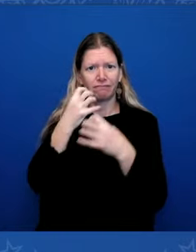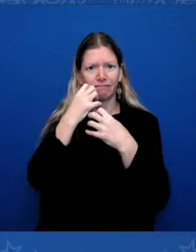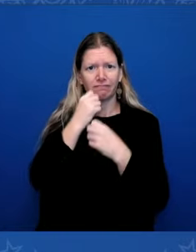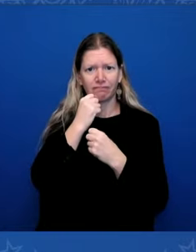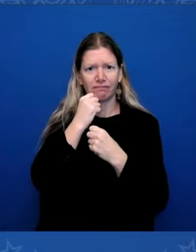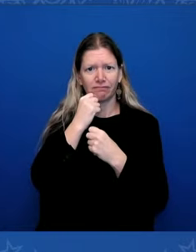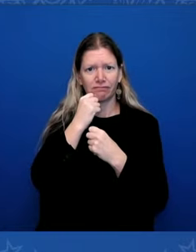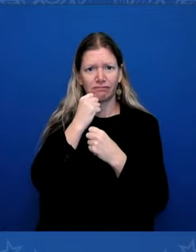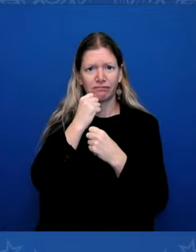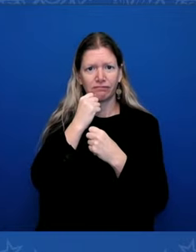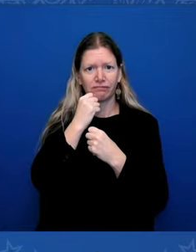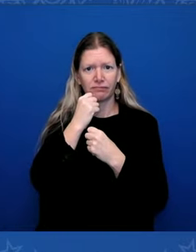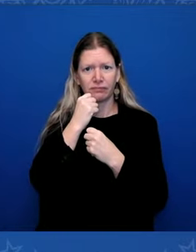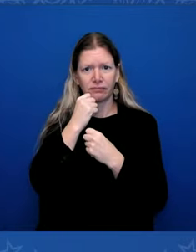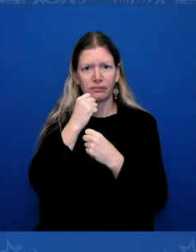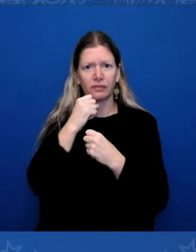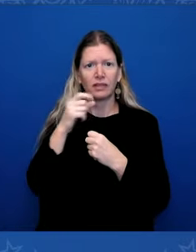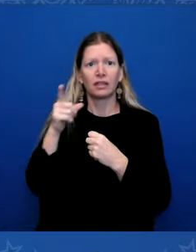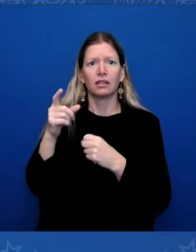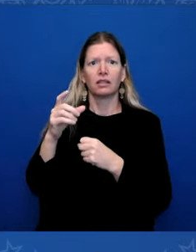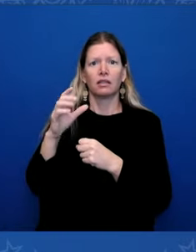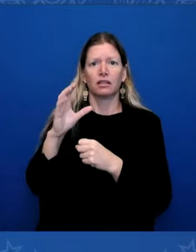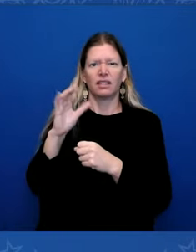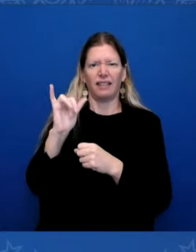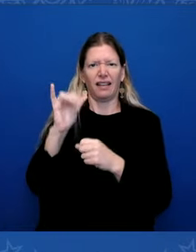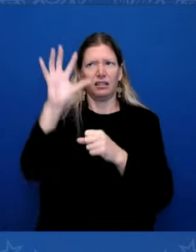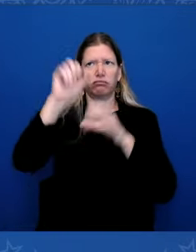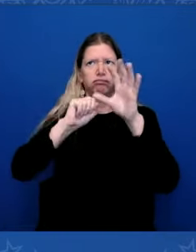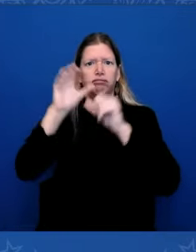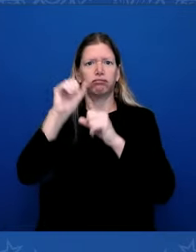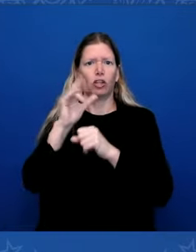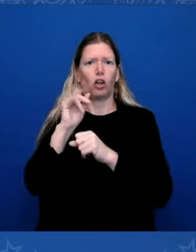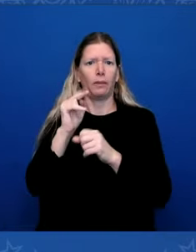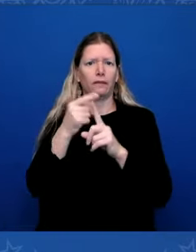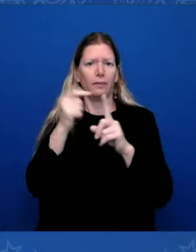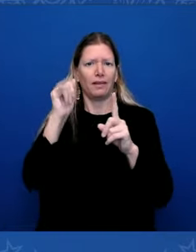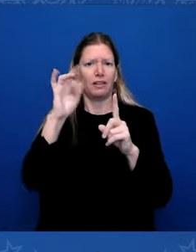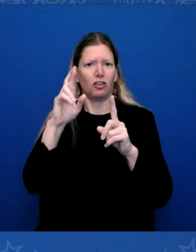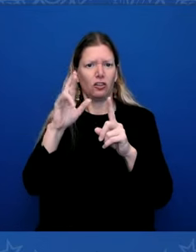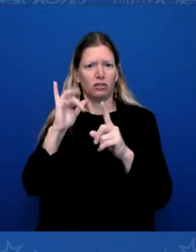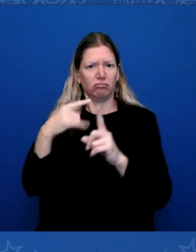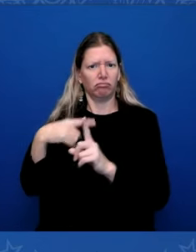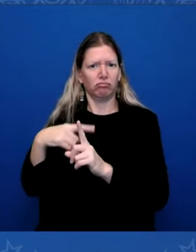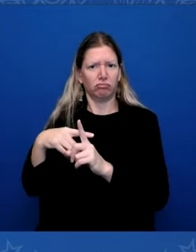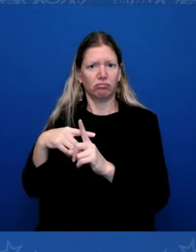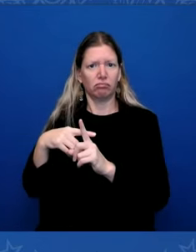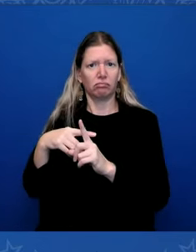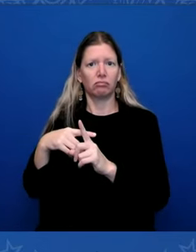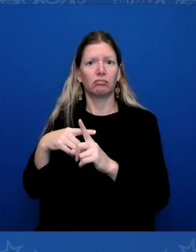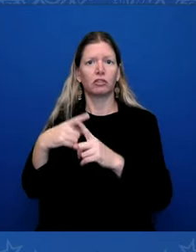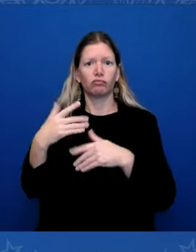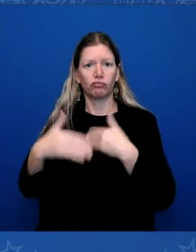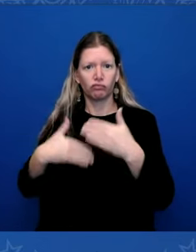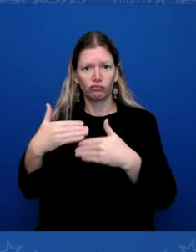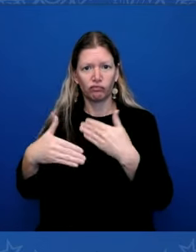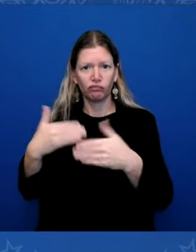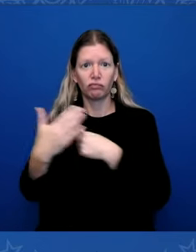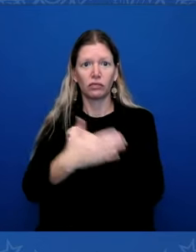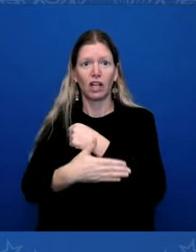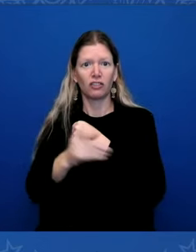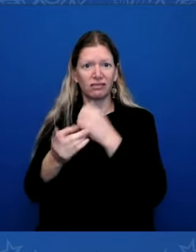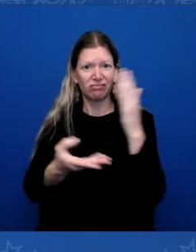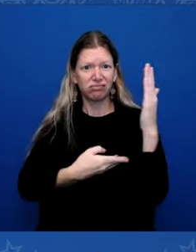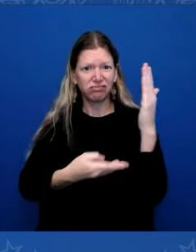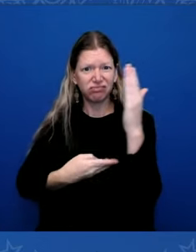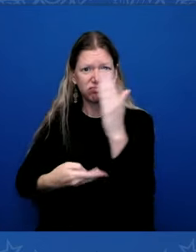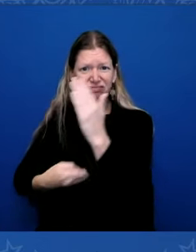their land and put cattle on it and farming and did all the things that increased development, they